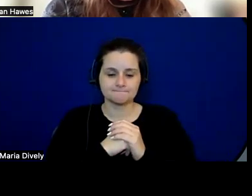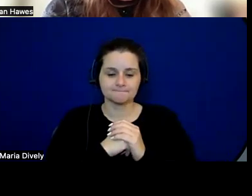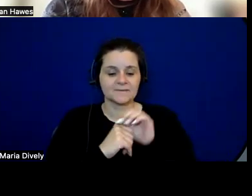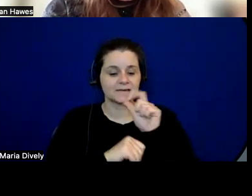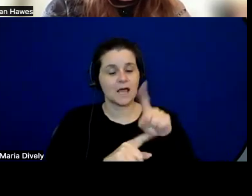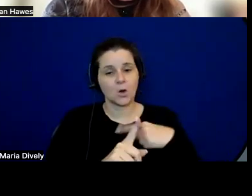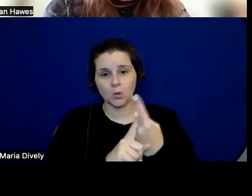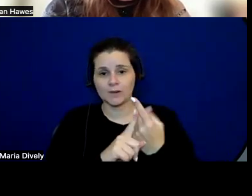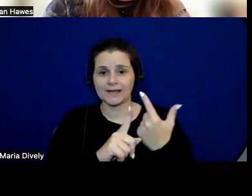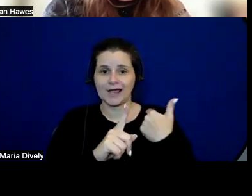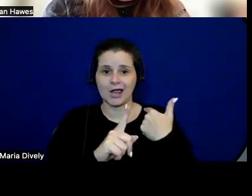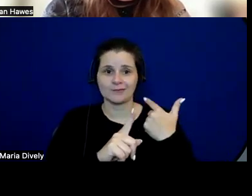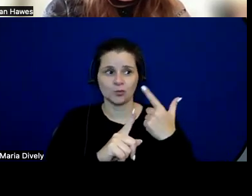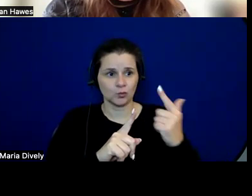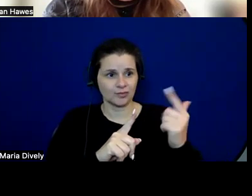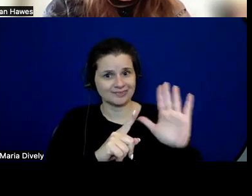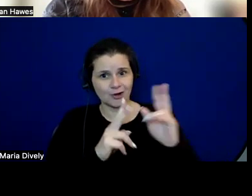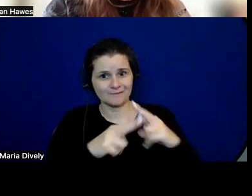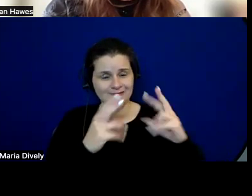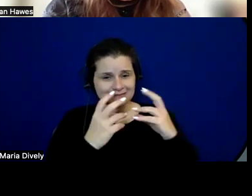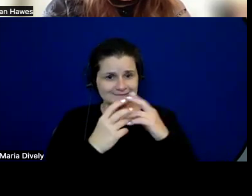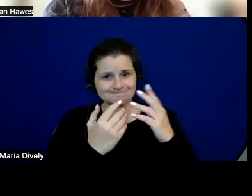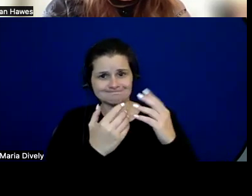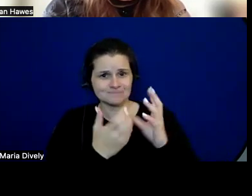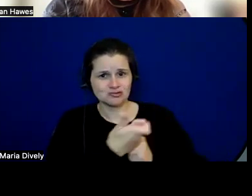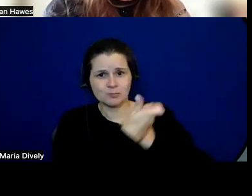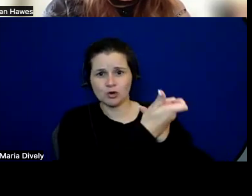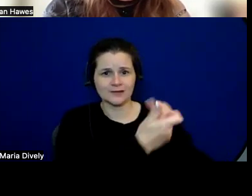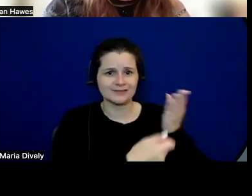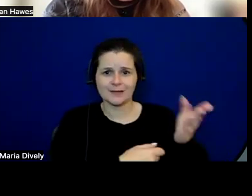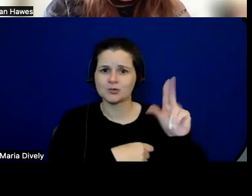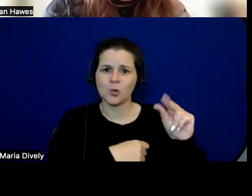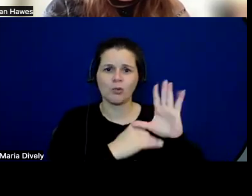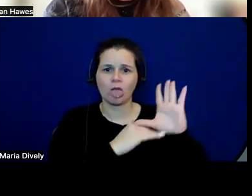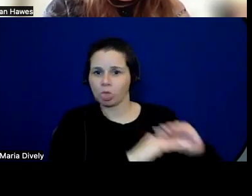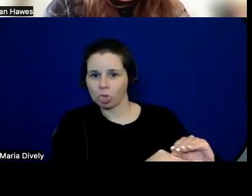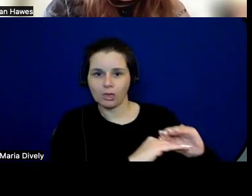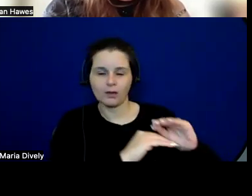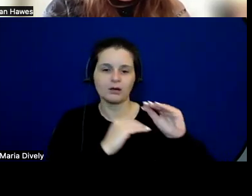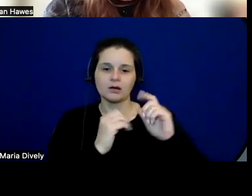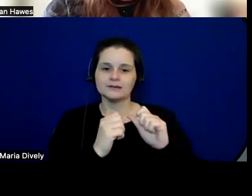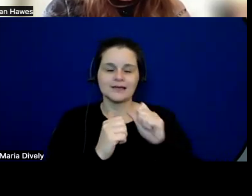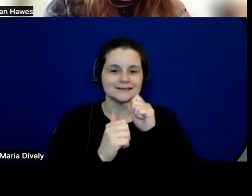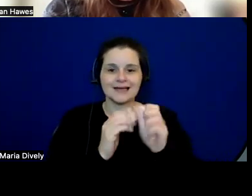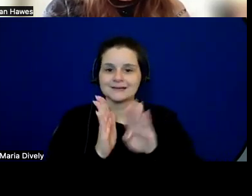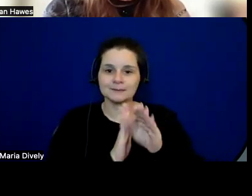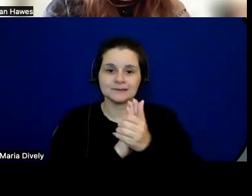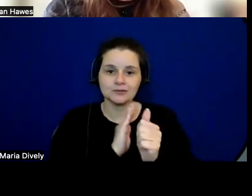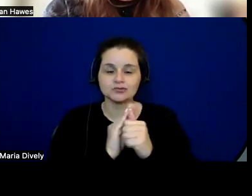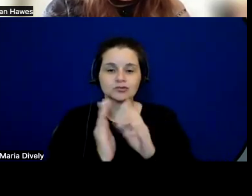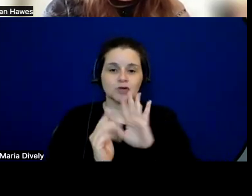we, invalidating them, but we're not providing skills to talk about feelings, to talk about